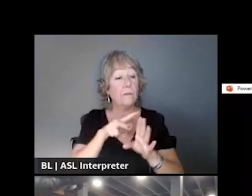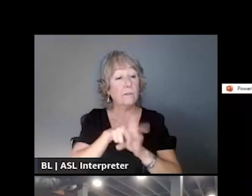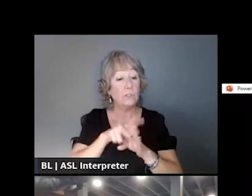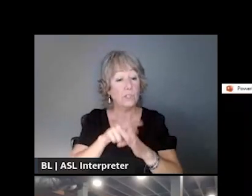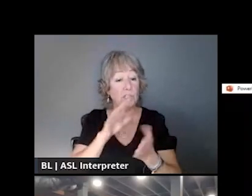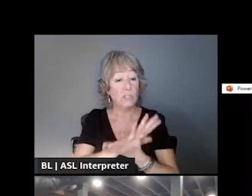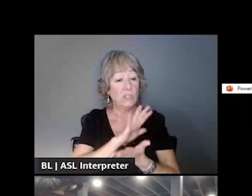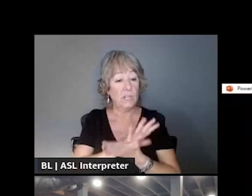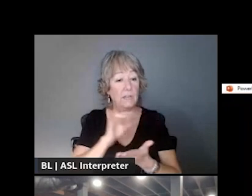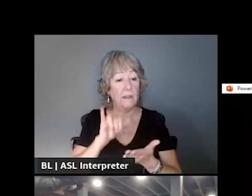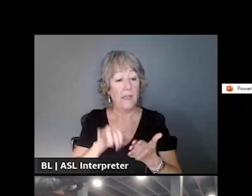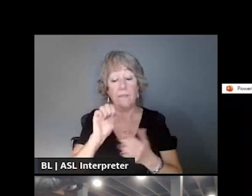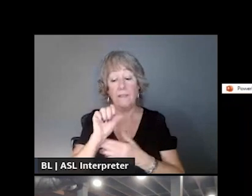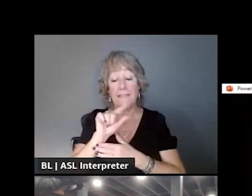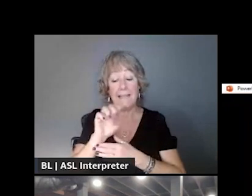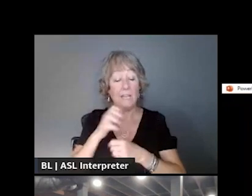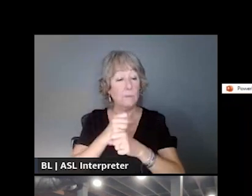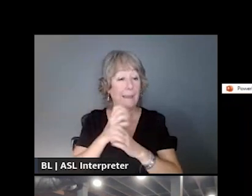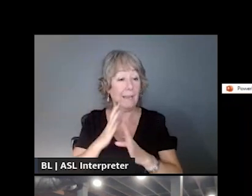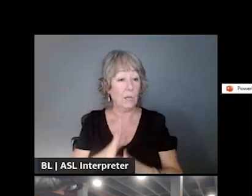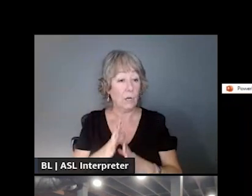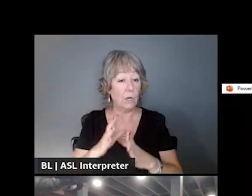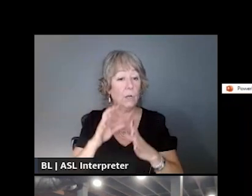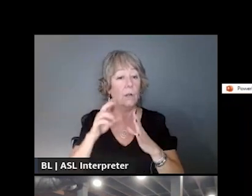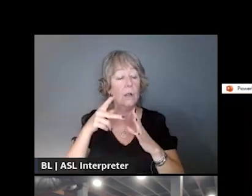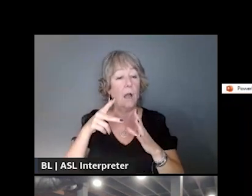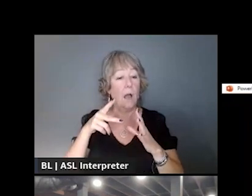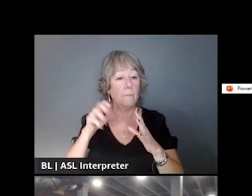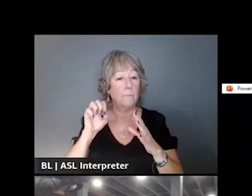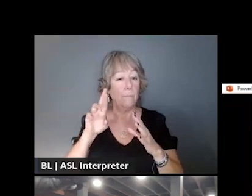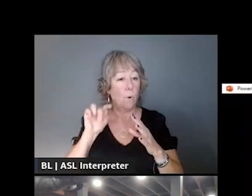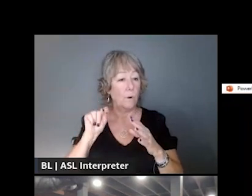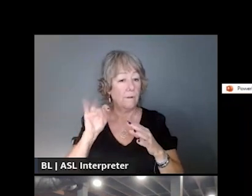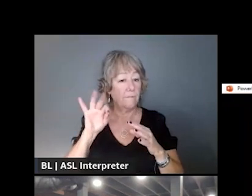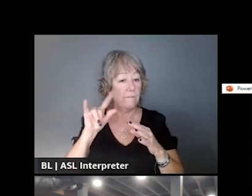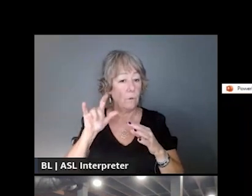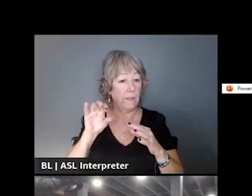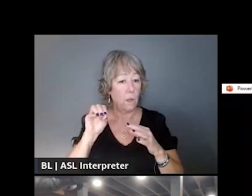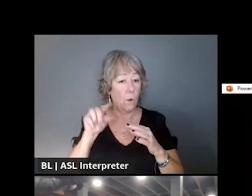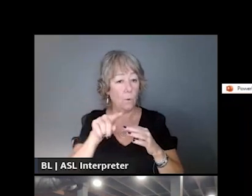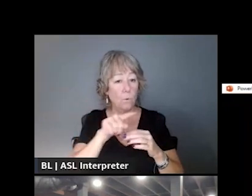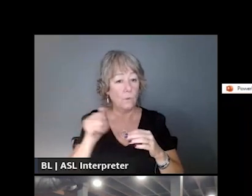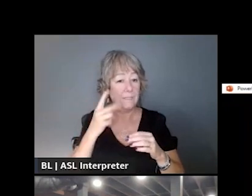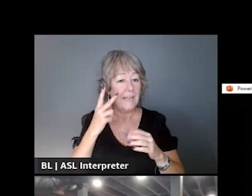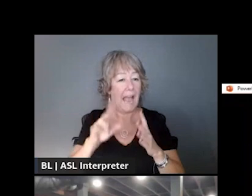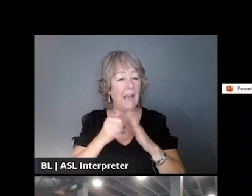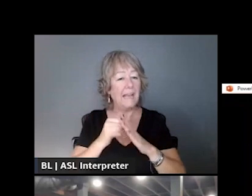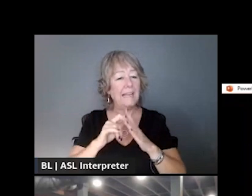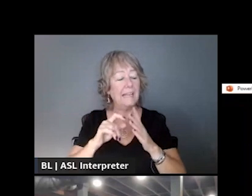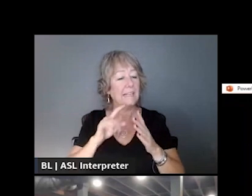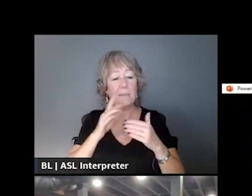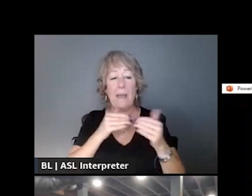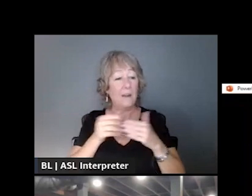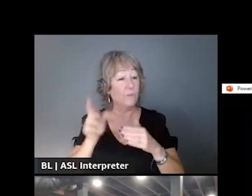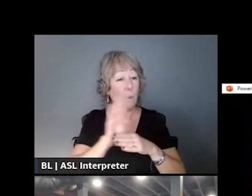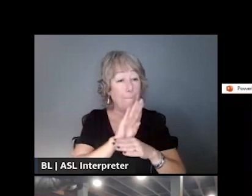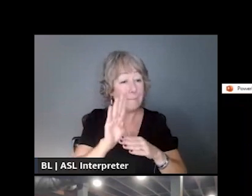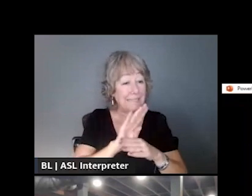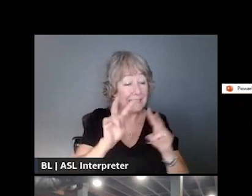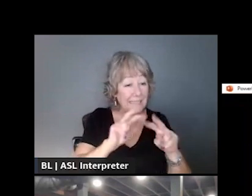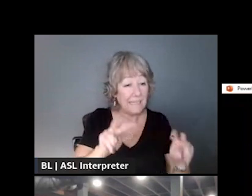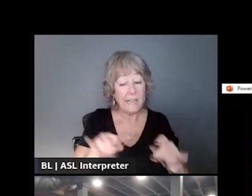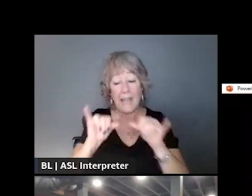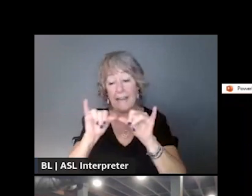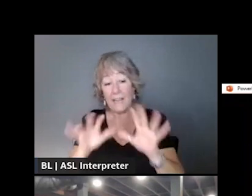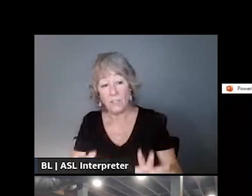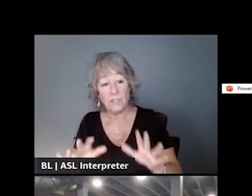portfolio of services is really growing and evolving to support you in the world of foundation models. Whether you're a business analyst, data scientist, or ML engineers, we